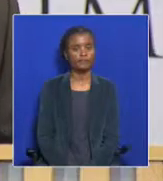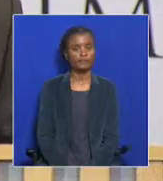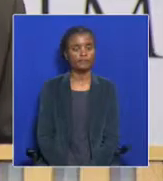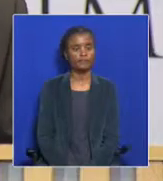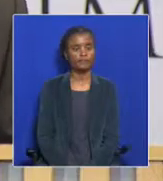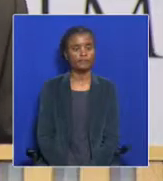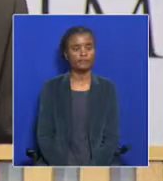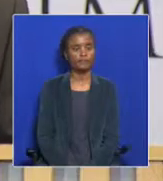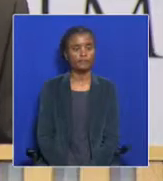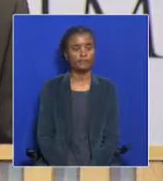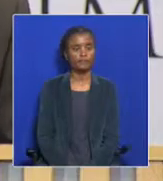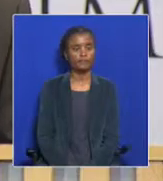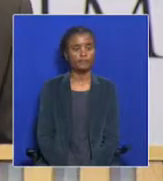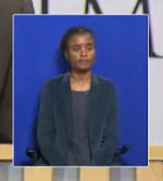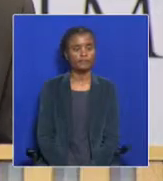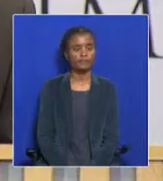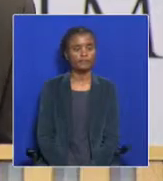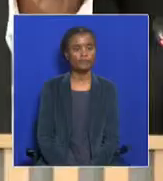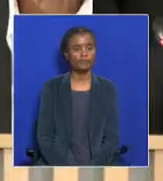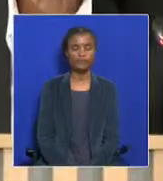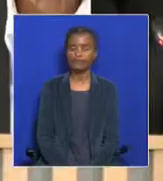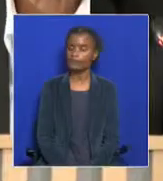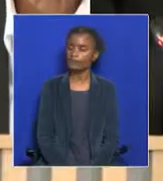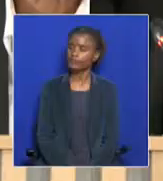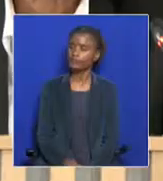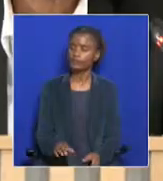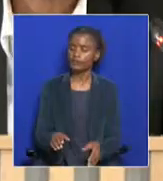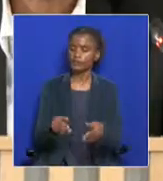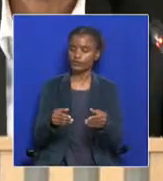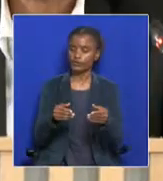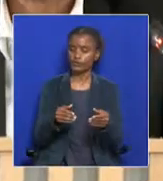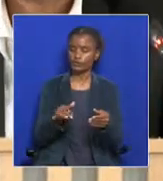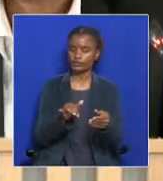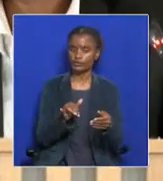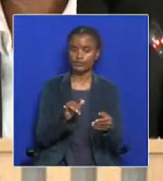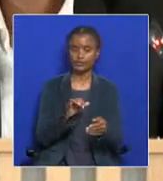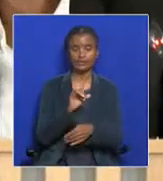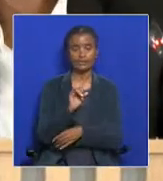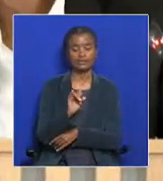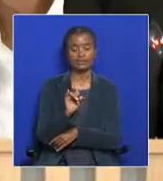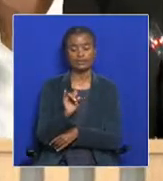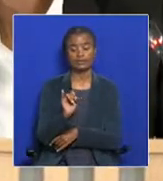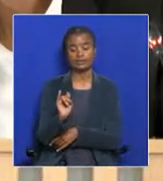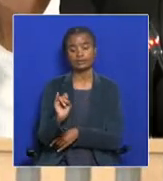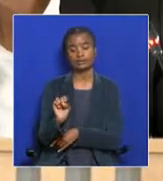What is the document we are looking for? The Isipingo SAP 13